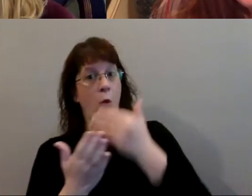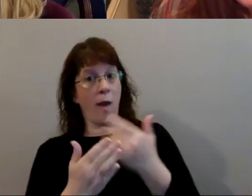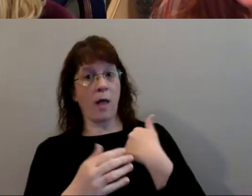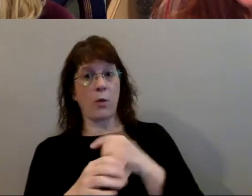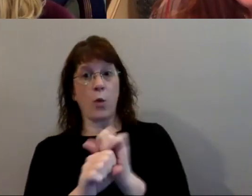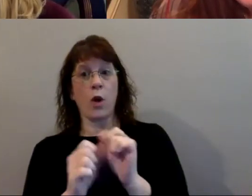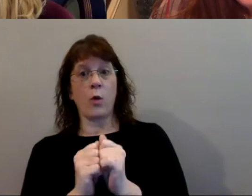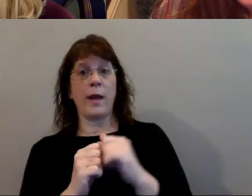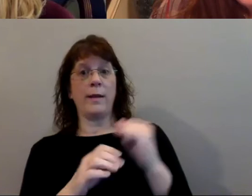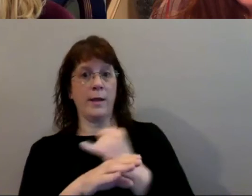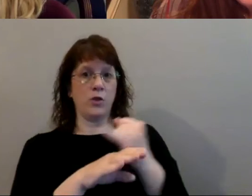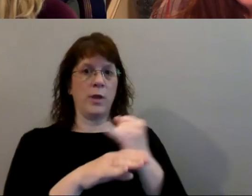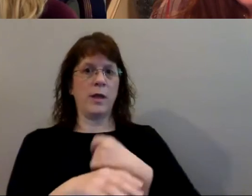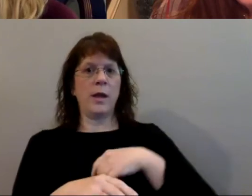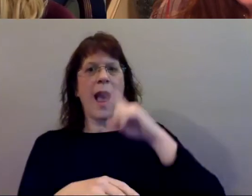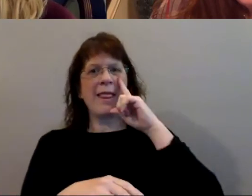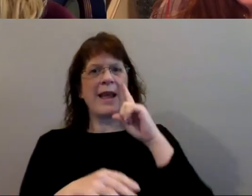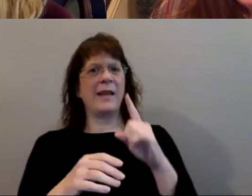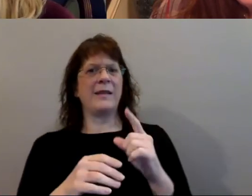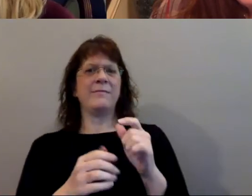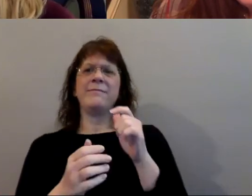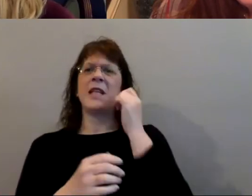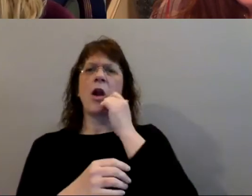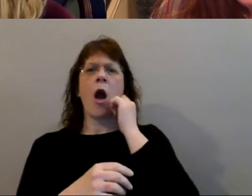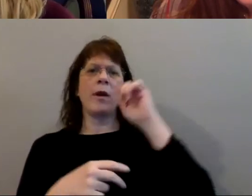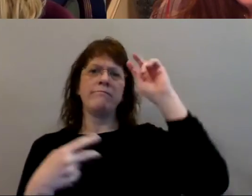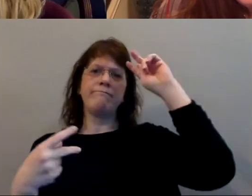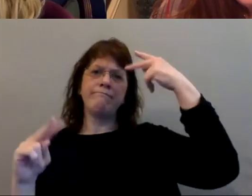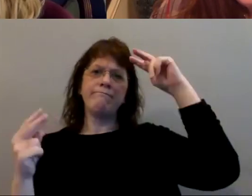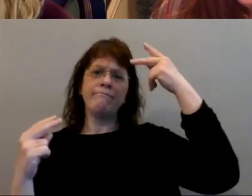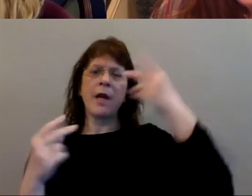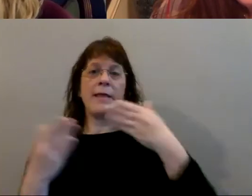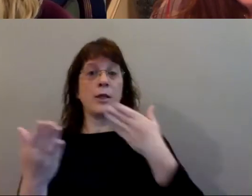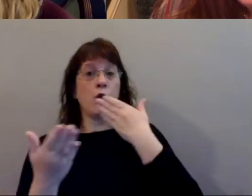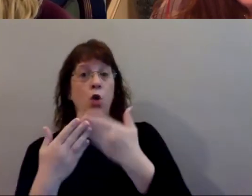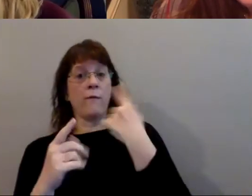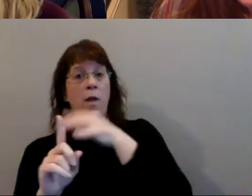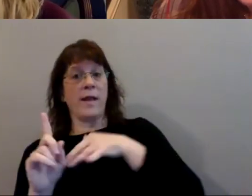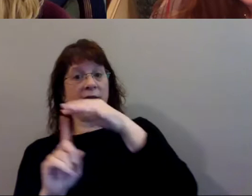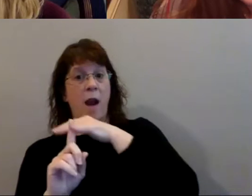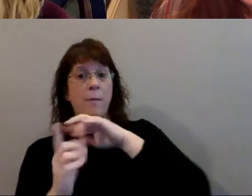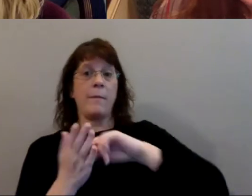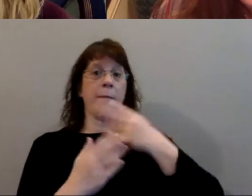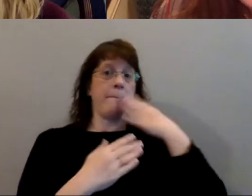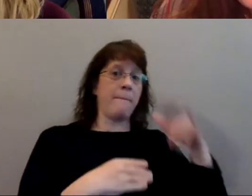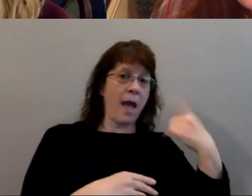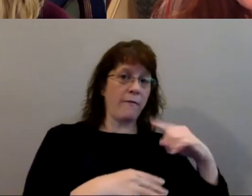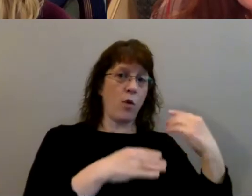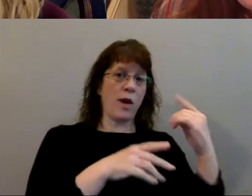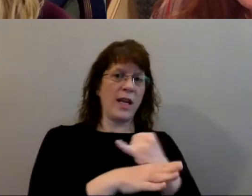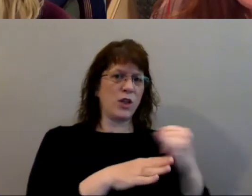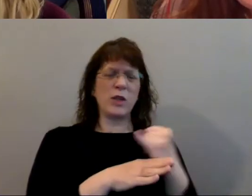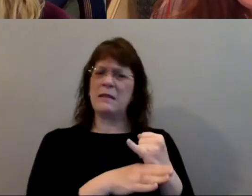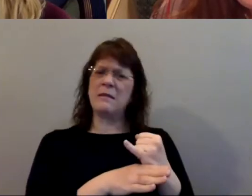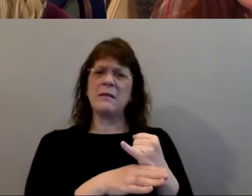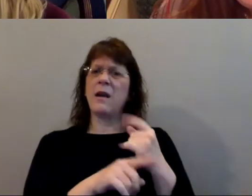Because I think it's a common misconception that even I had, that things that are good for the environment are bad for industry, but from our